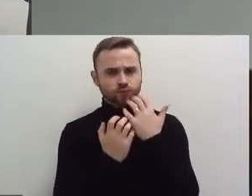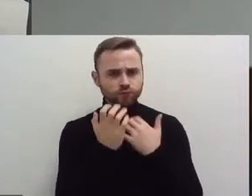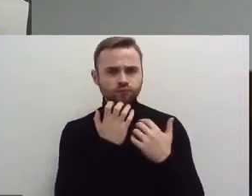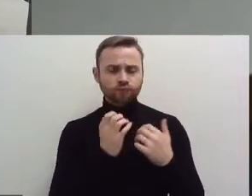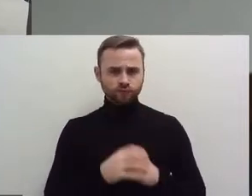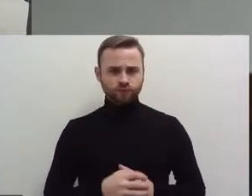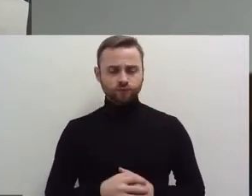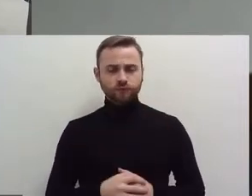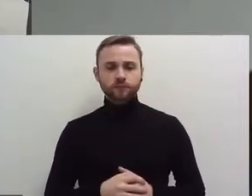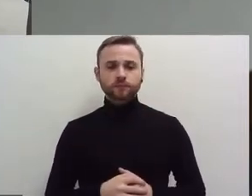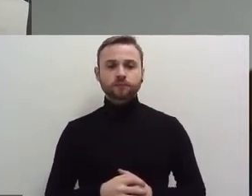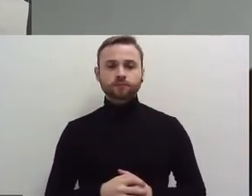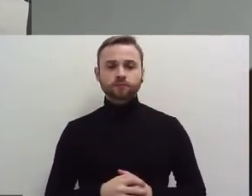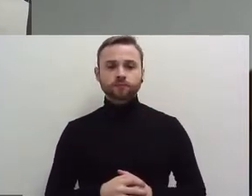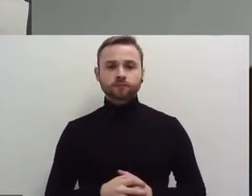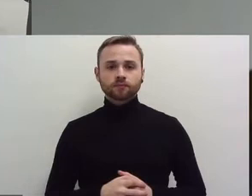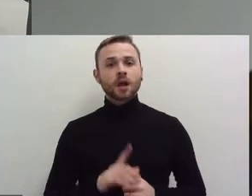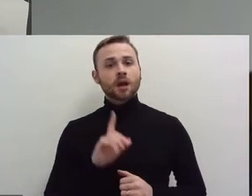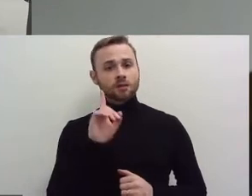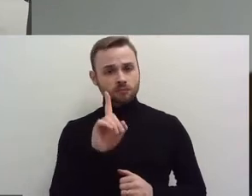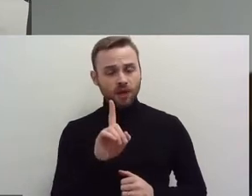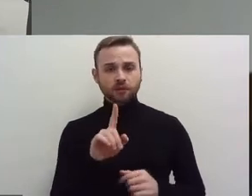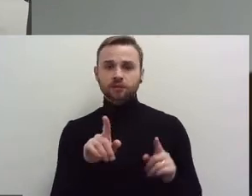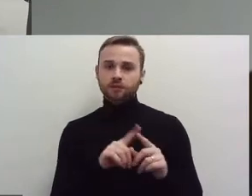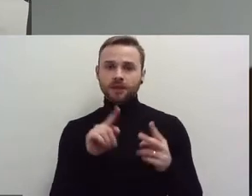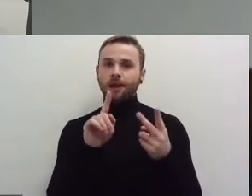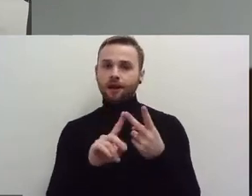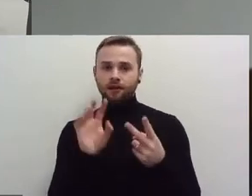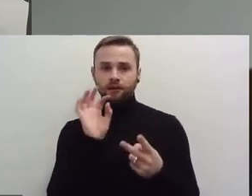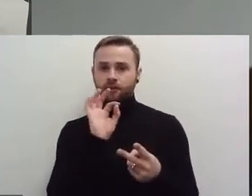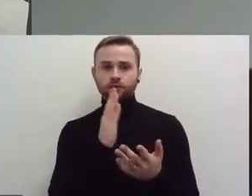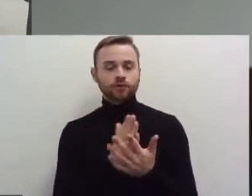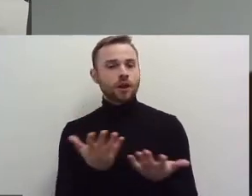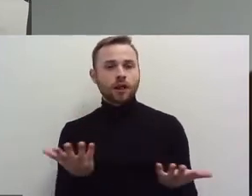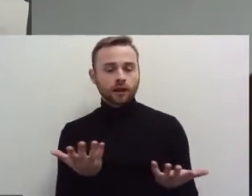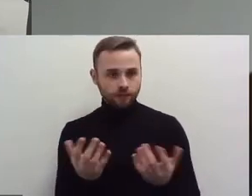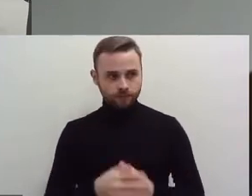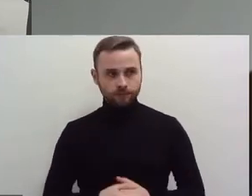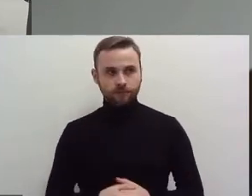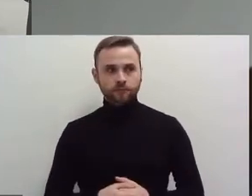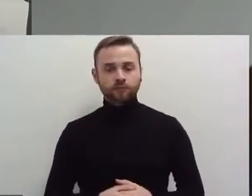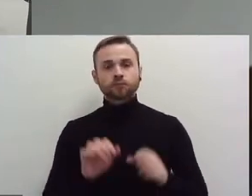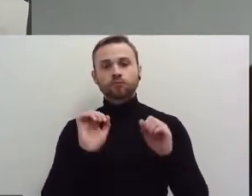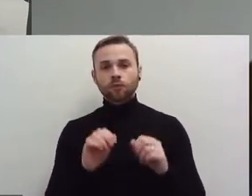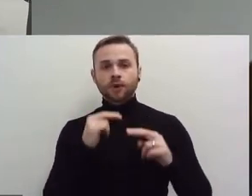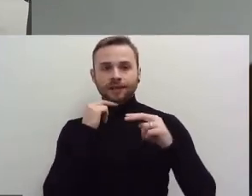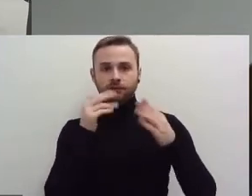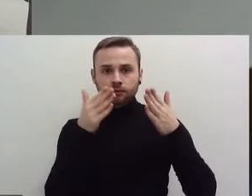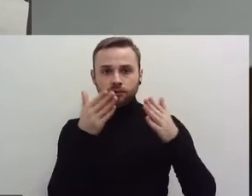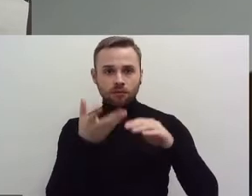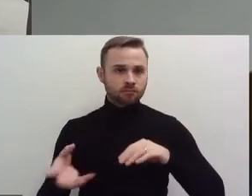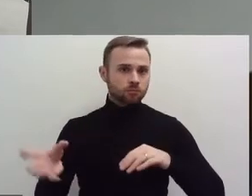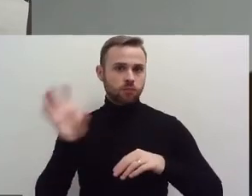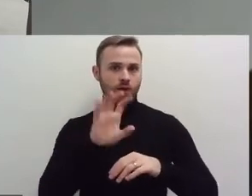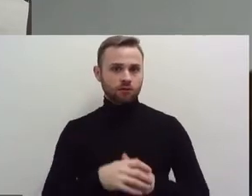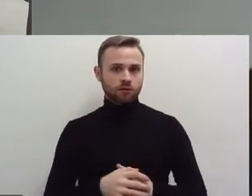there's other issues with over-focusing on individual aspects. It also makes people unhappy because it builds frustration and